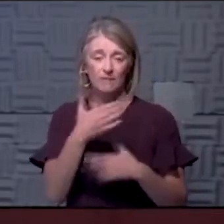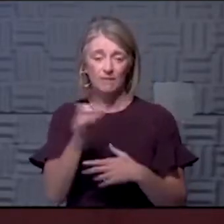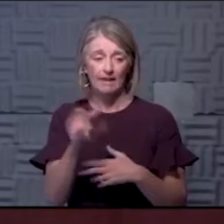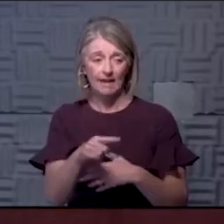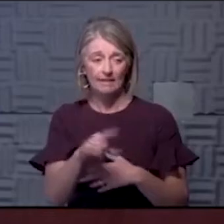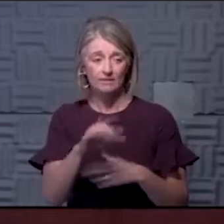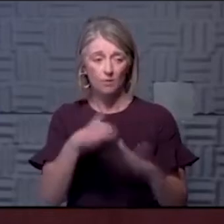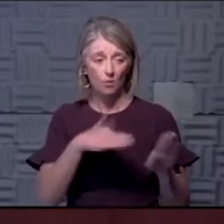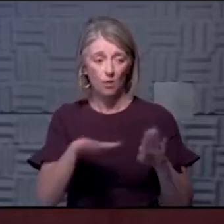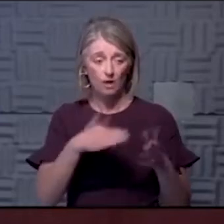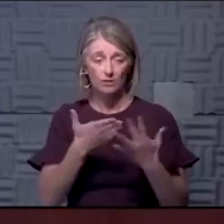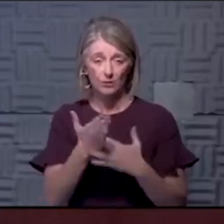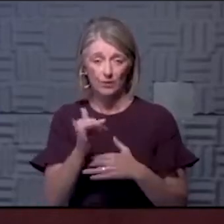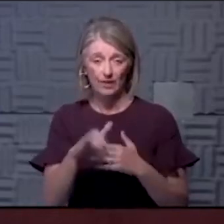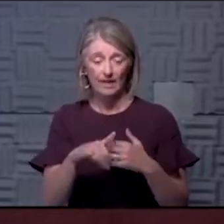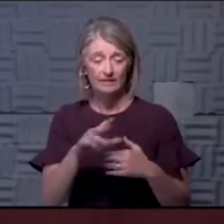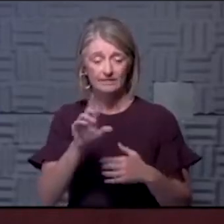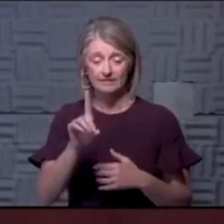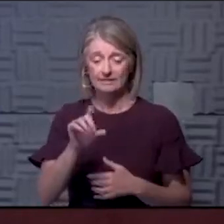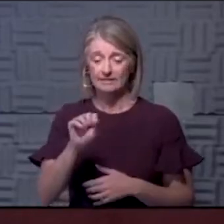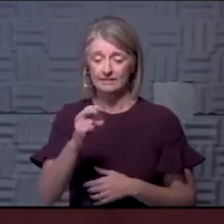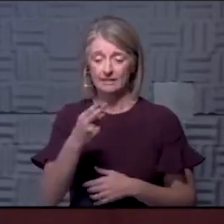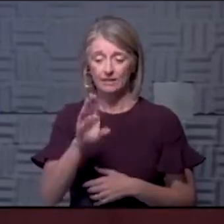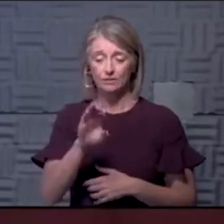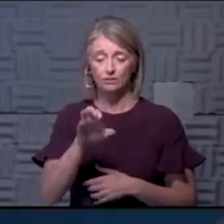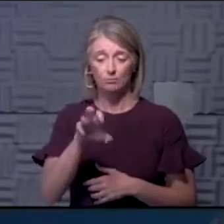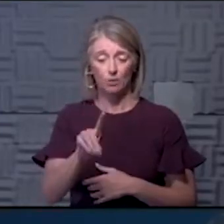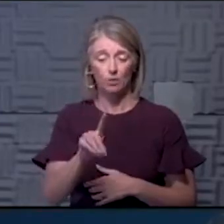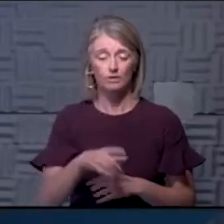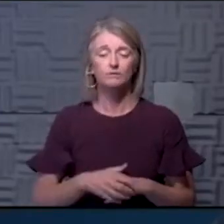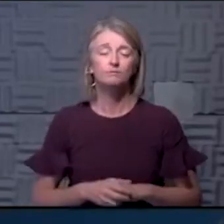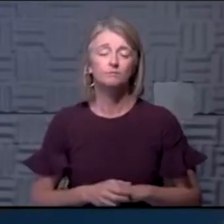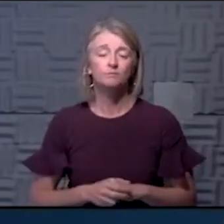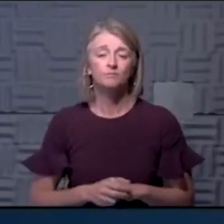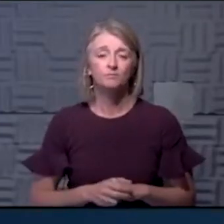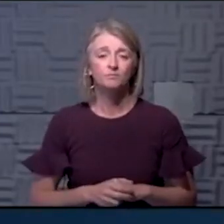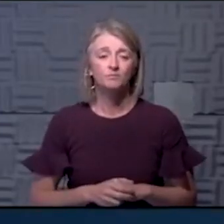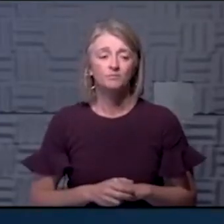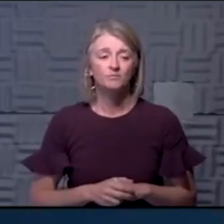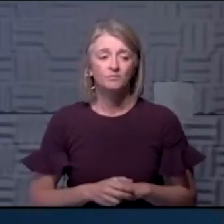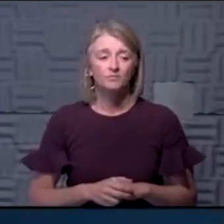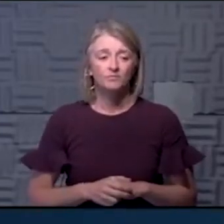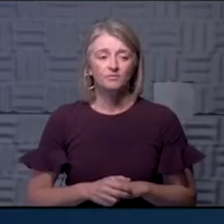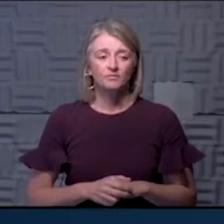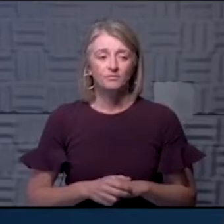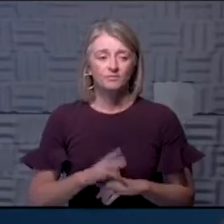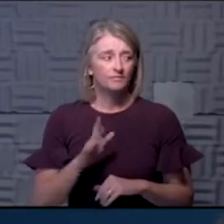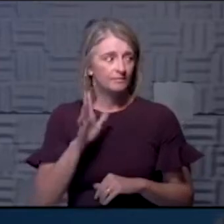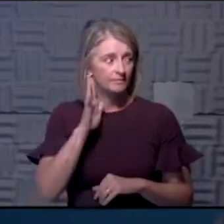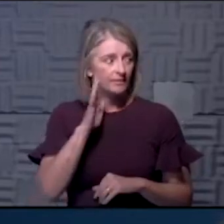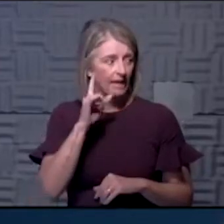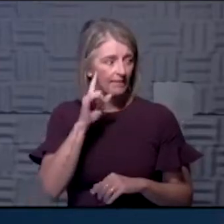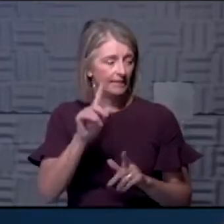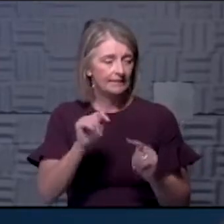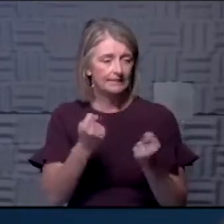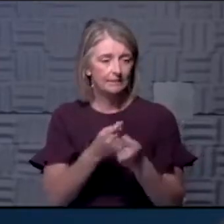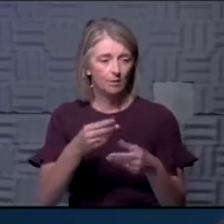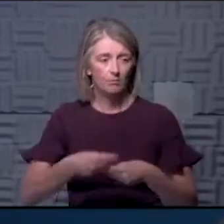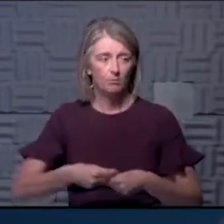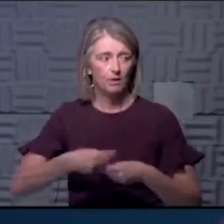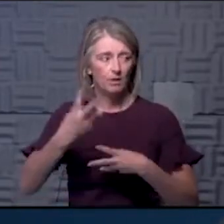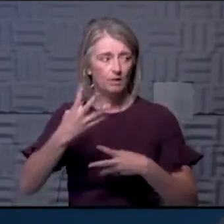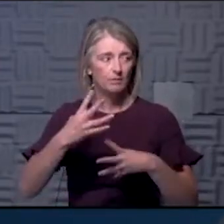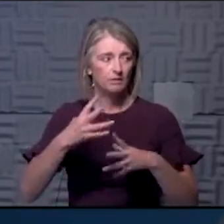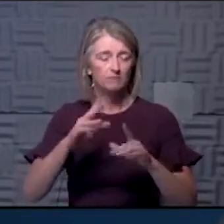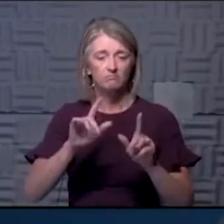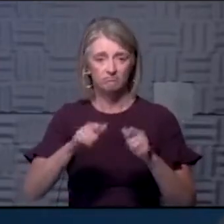walk us through it. Take a swing at this now. Sure. I think the team's going to pull it up on the screen here. But what we wanted to